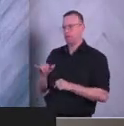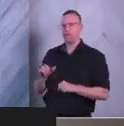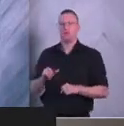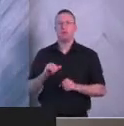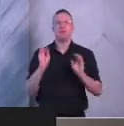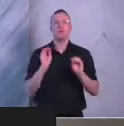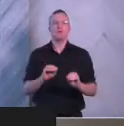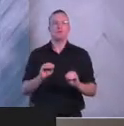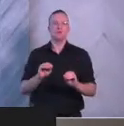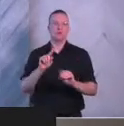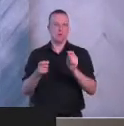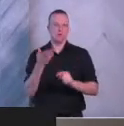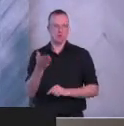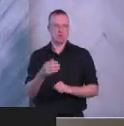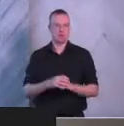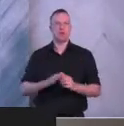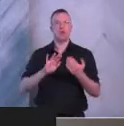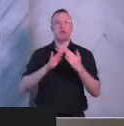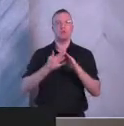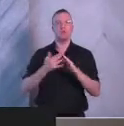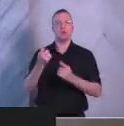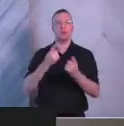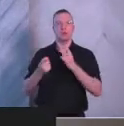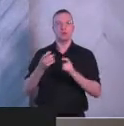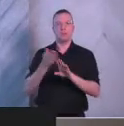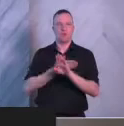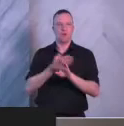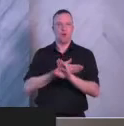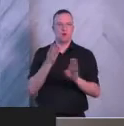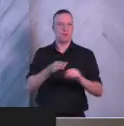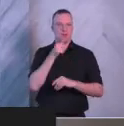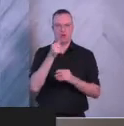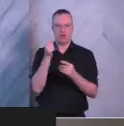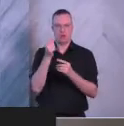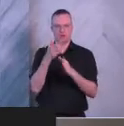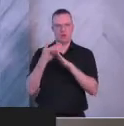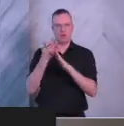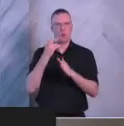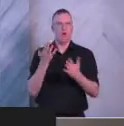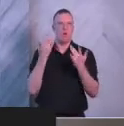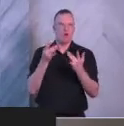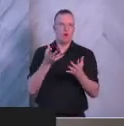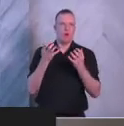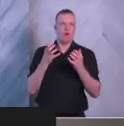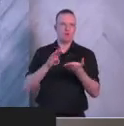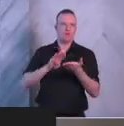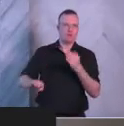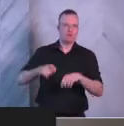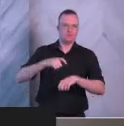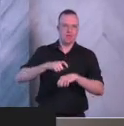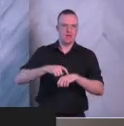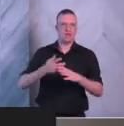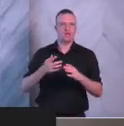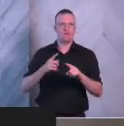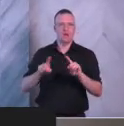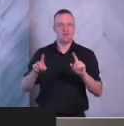there. The community questions initially were not to be shared in the interest of shaving off time for the event today is why they